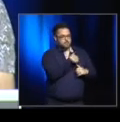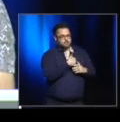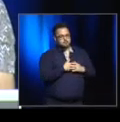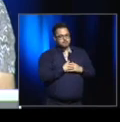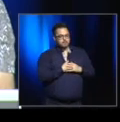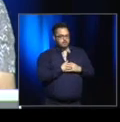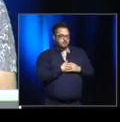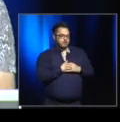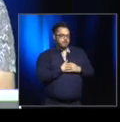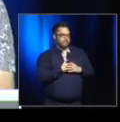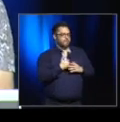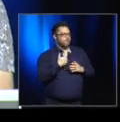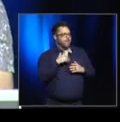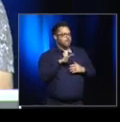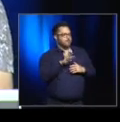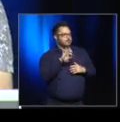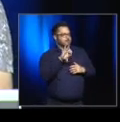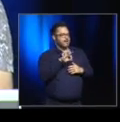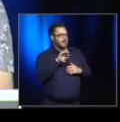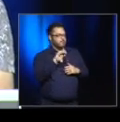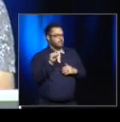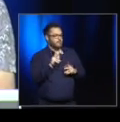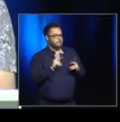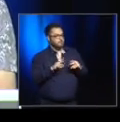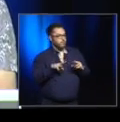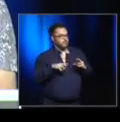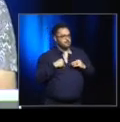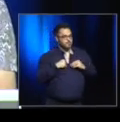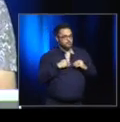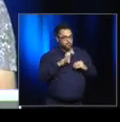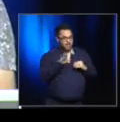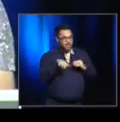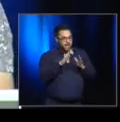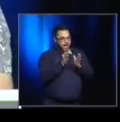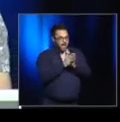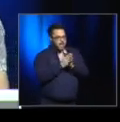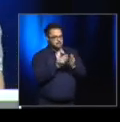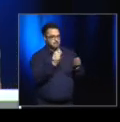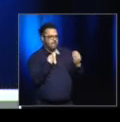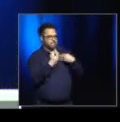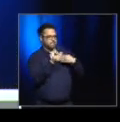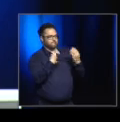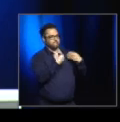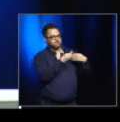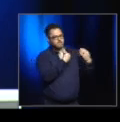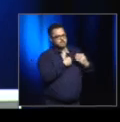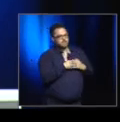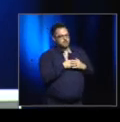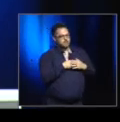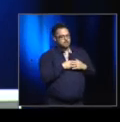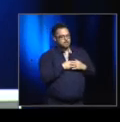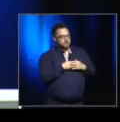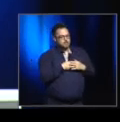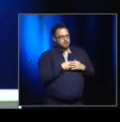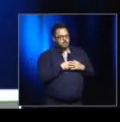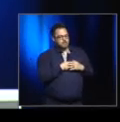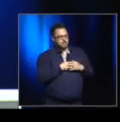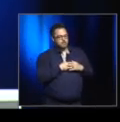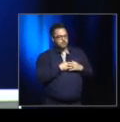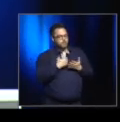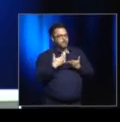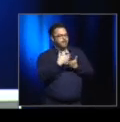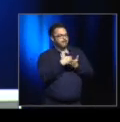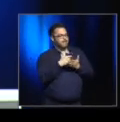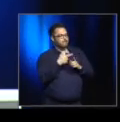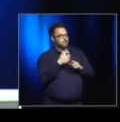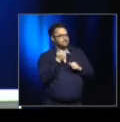we had about a 99% uptake. Pretty much everybody we asked for data gave us data. We got data from